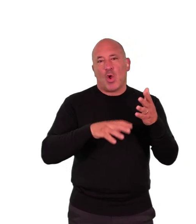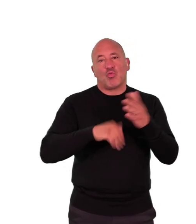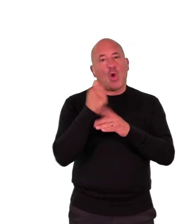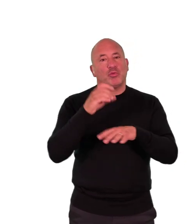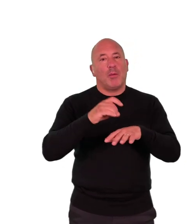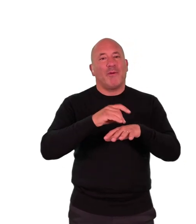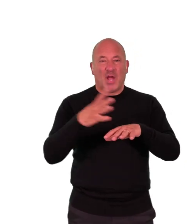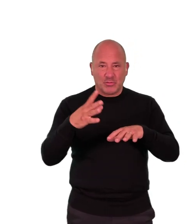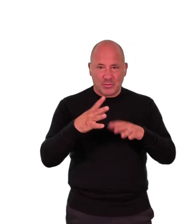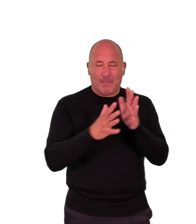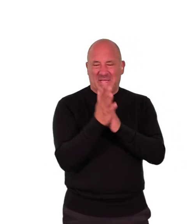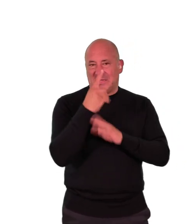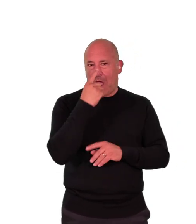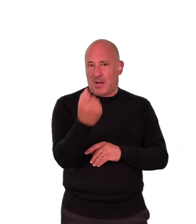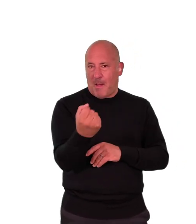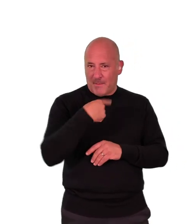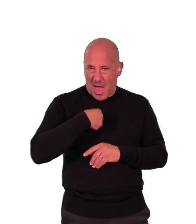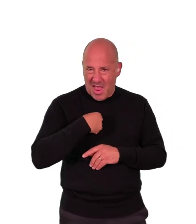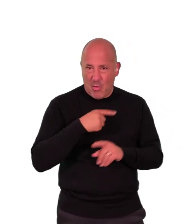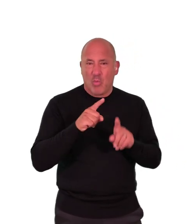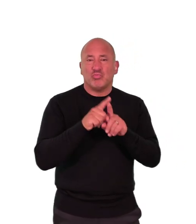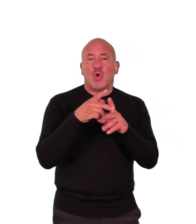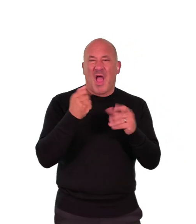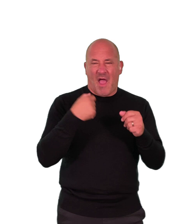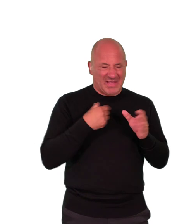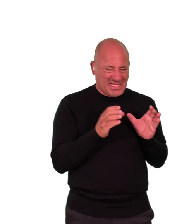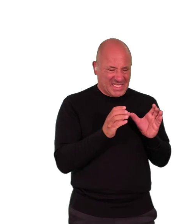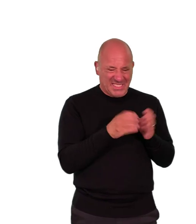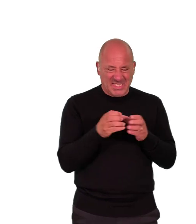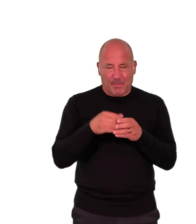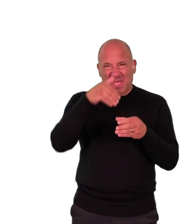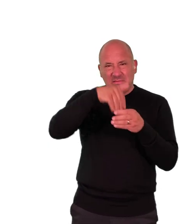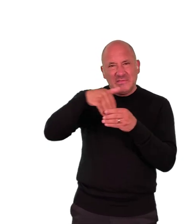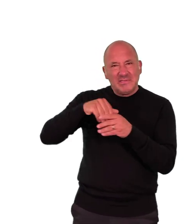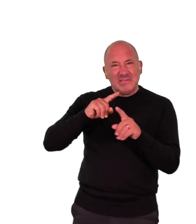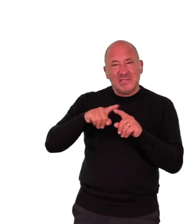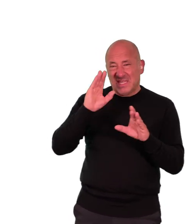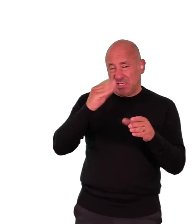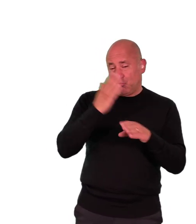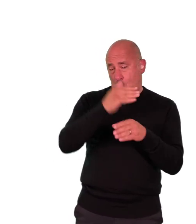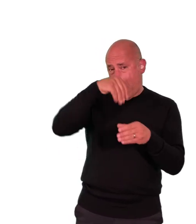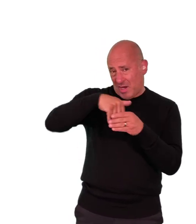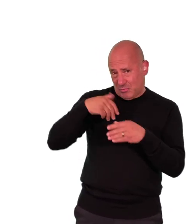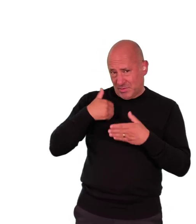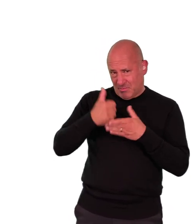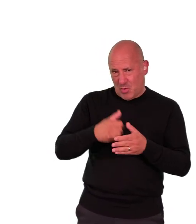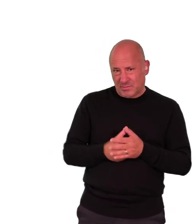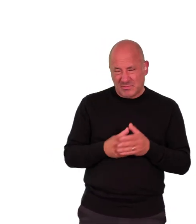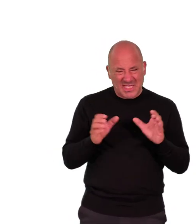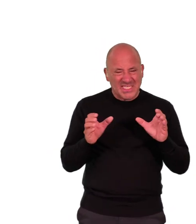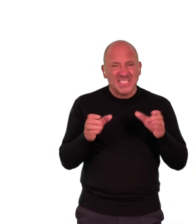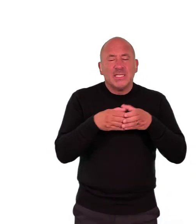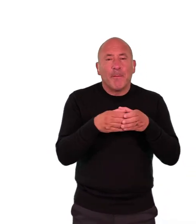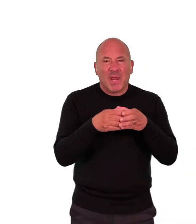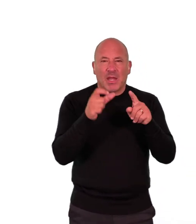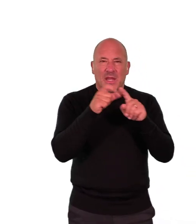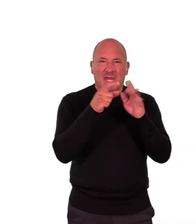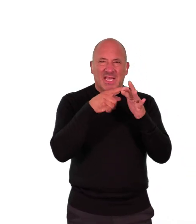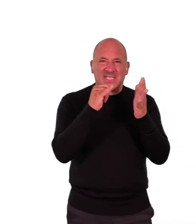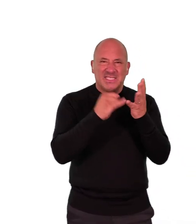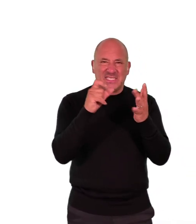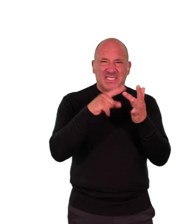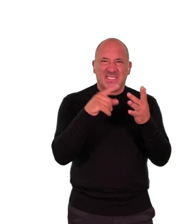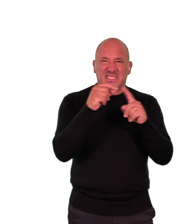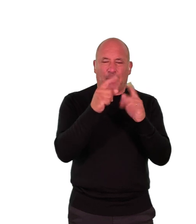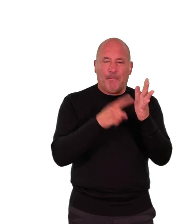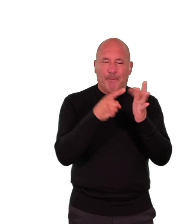support. We use the word discipline, but you could also use the word art form or speciality.